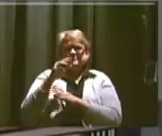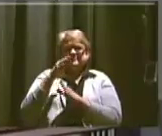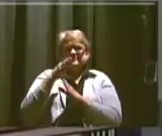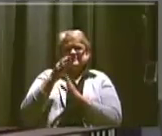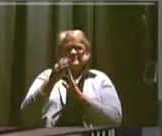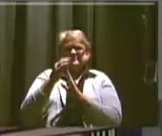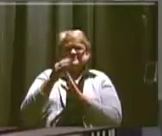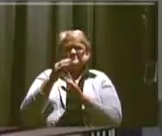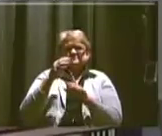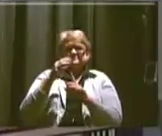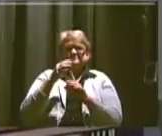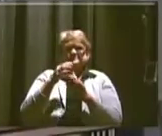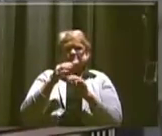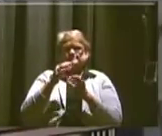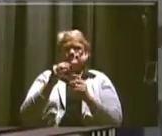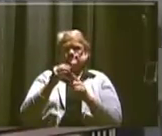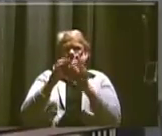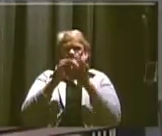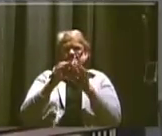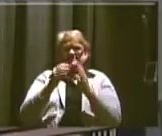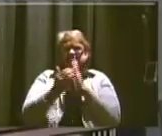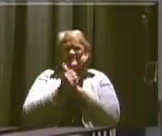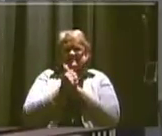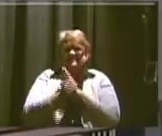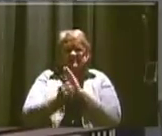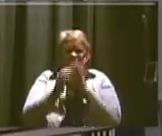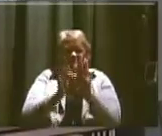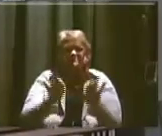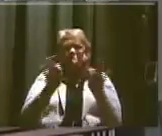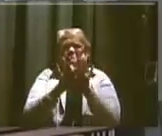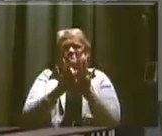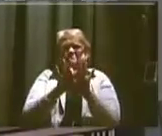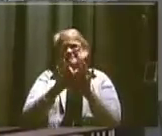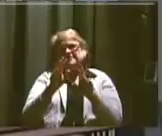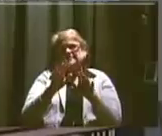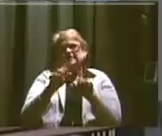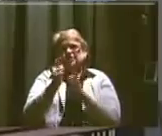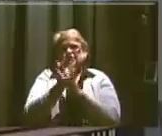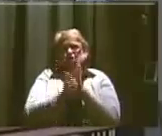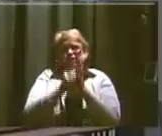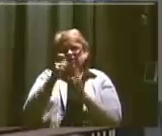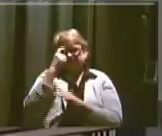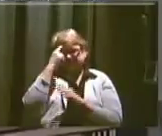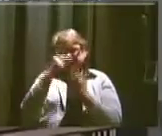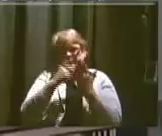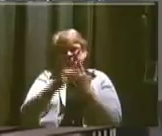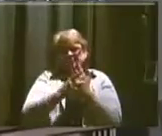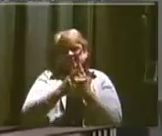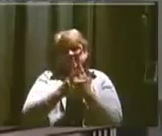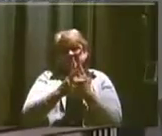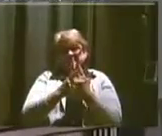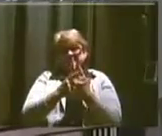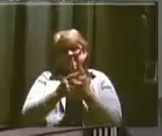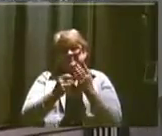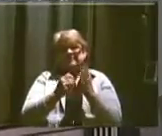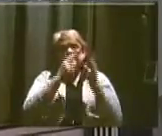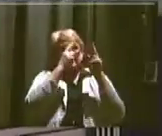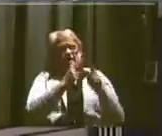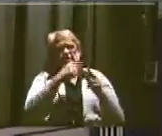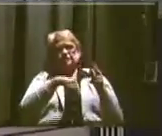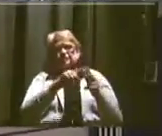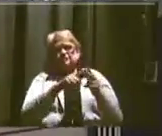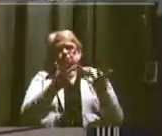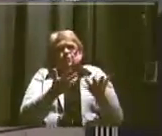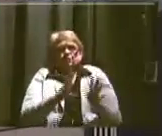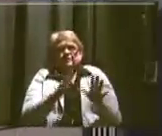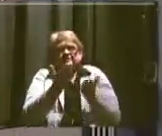distinguished alumni program for those people who are now practicing law. At this time, will all the students come back up because we want to